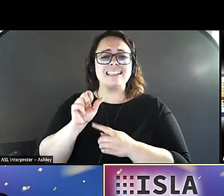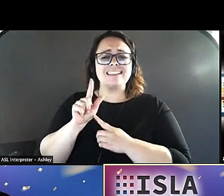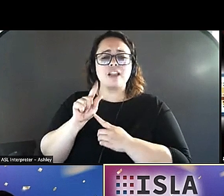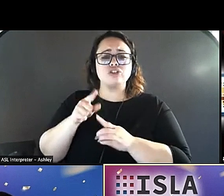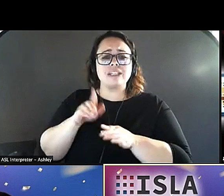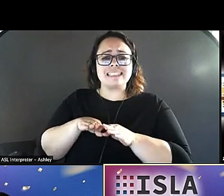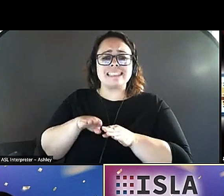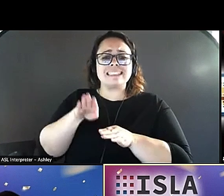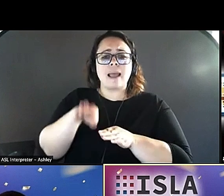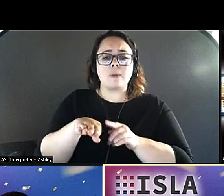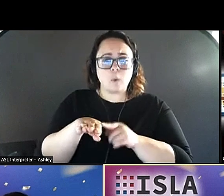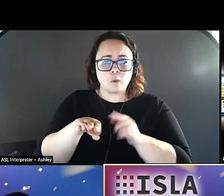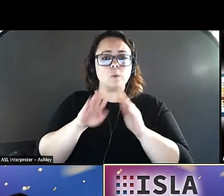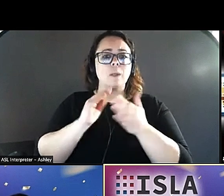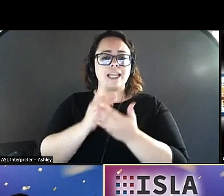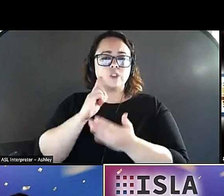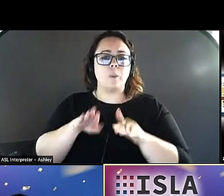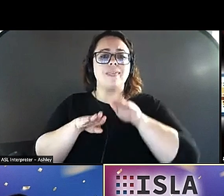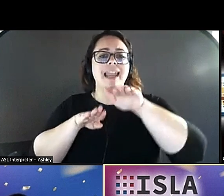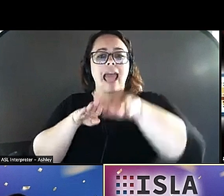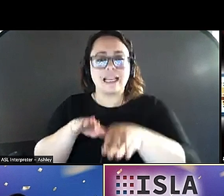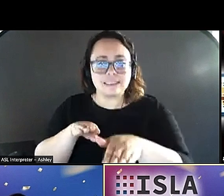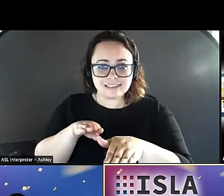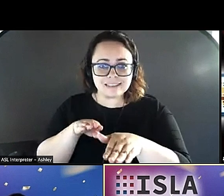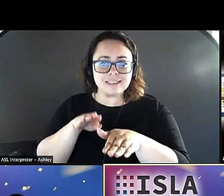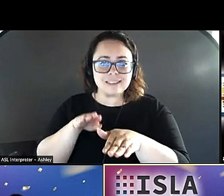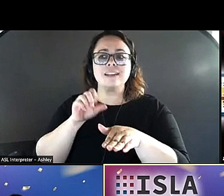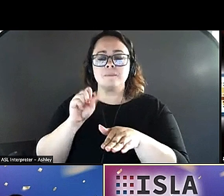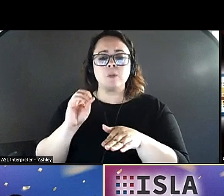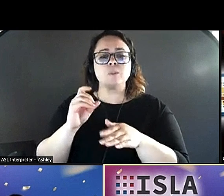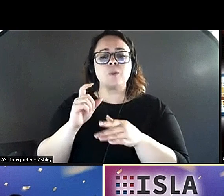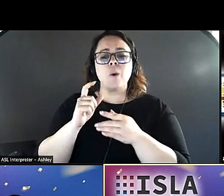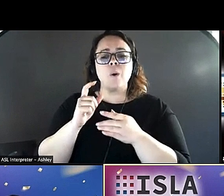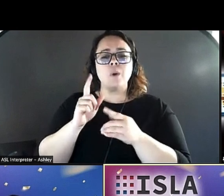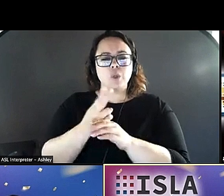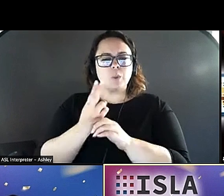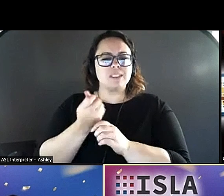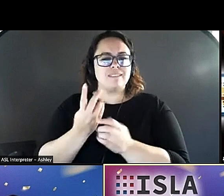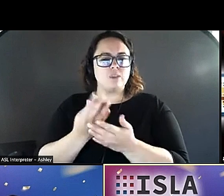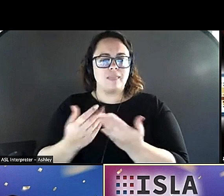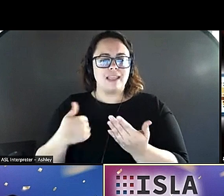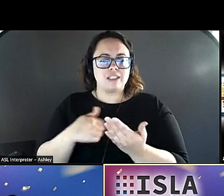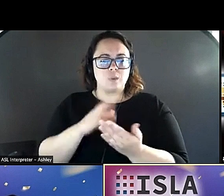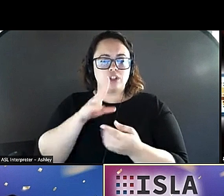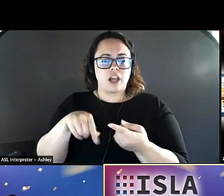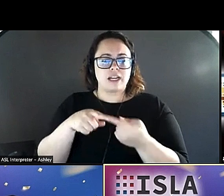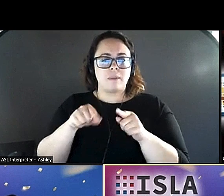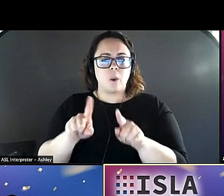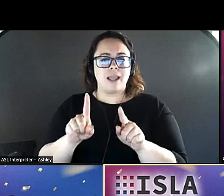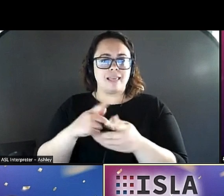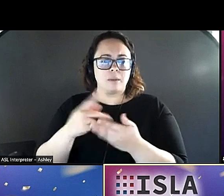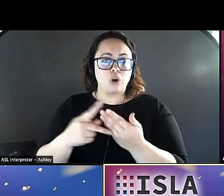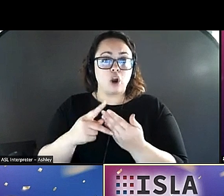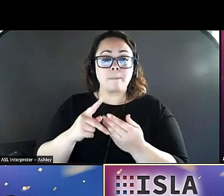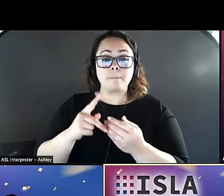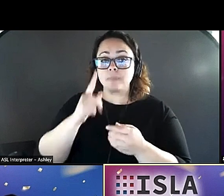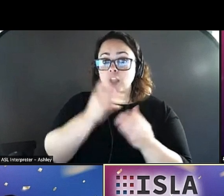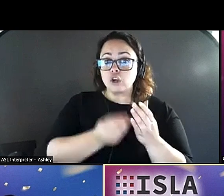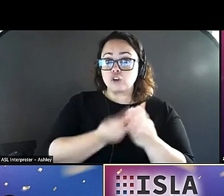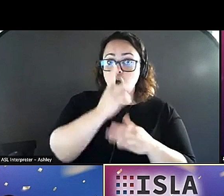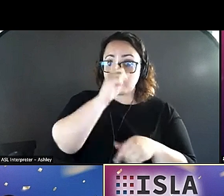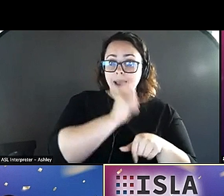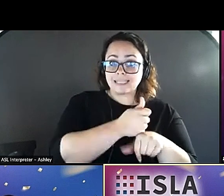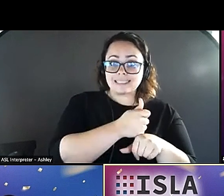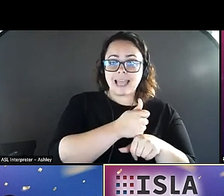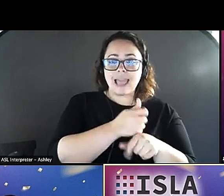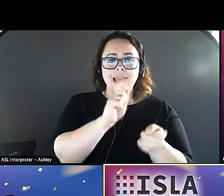next one. So taking a couple of the items that we talked about in the programs, the growth mindset, changing and shifting